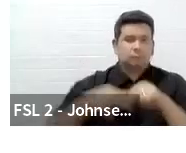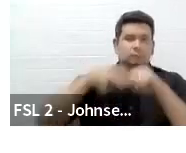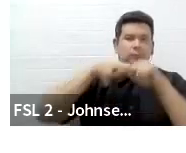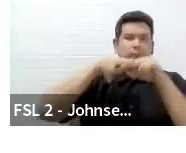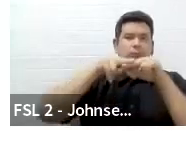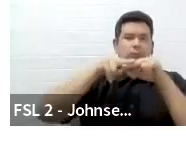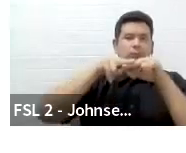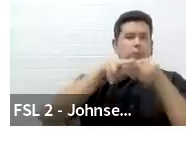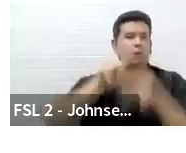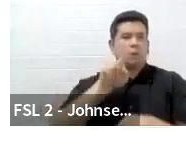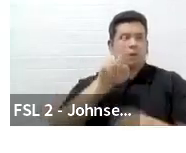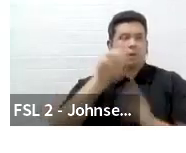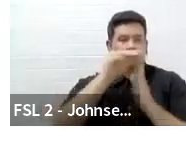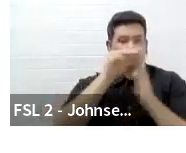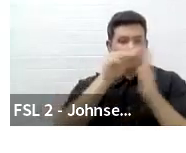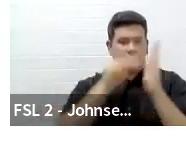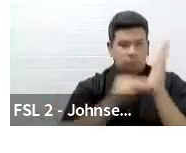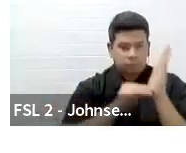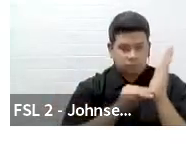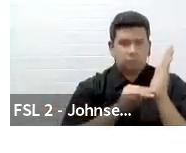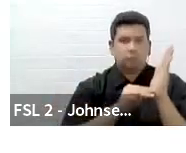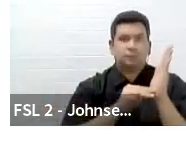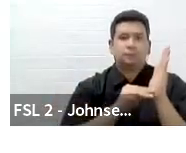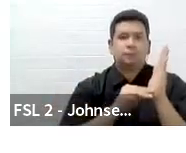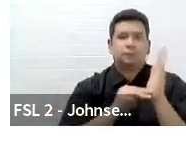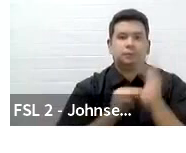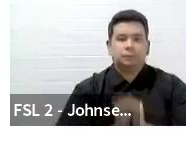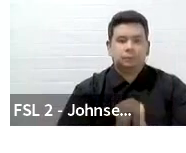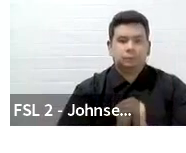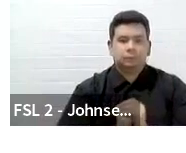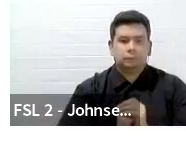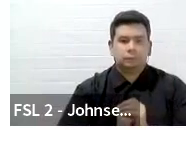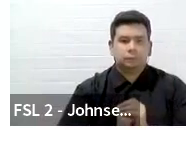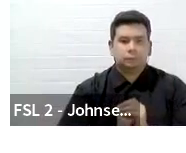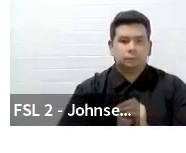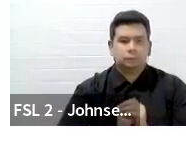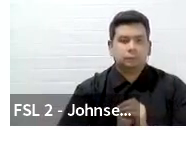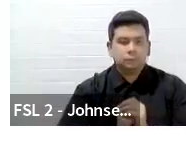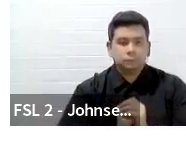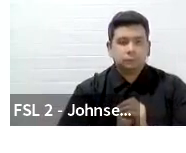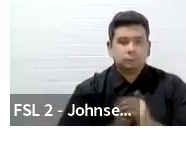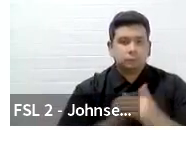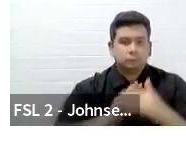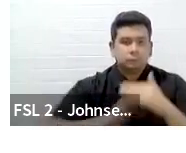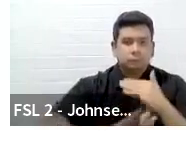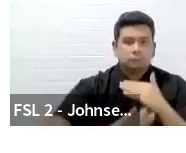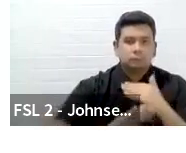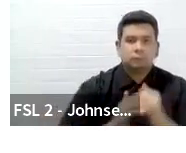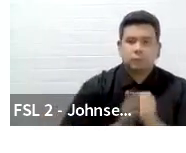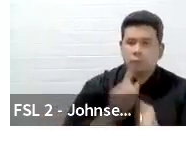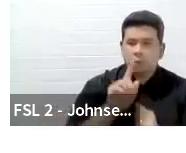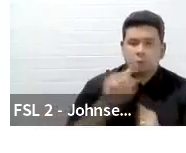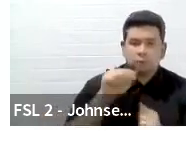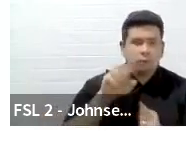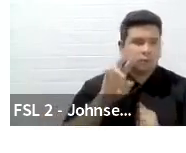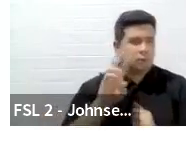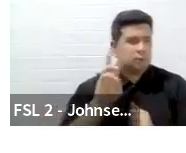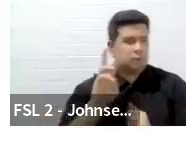1 million. And this is because we had a total live births of about 1.67 million and deaths is